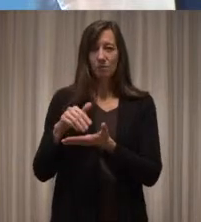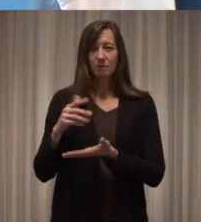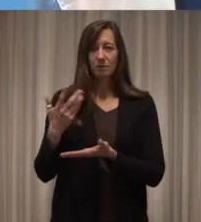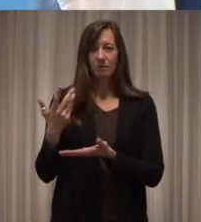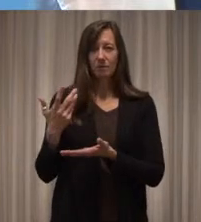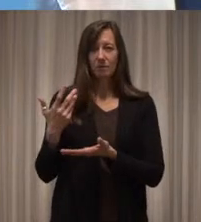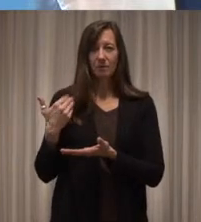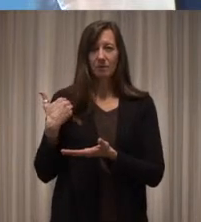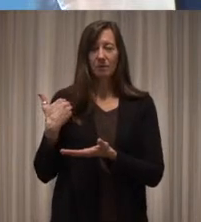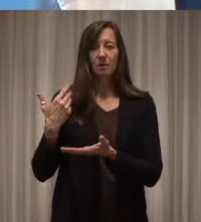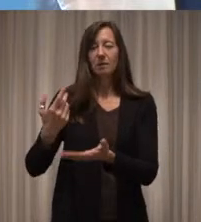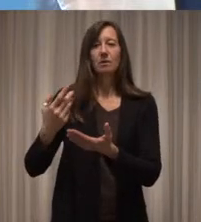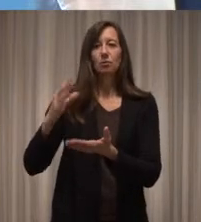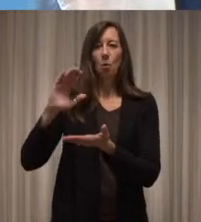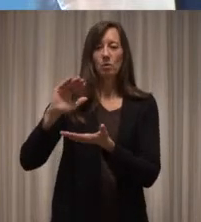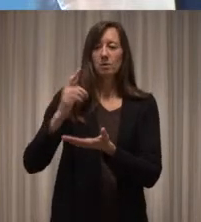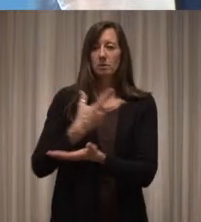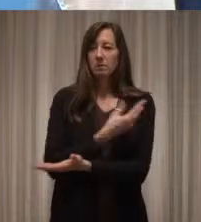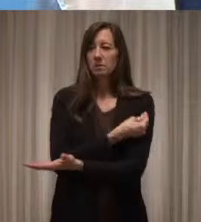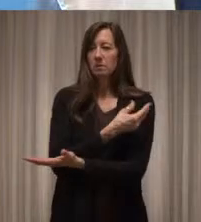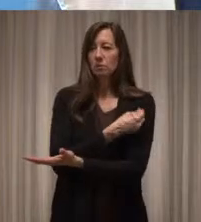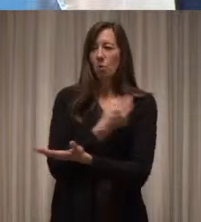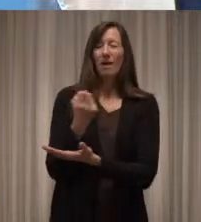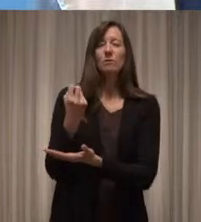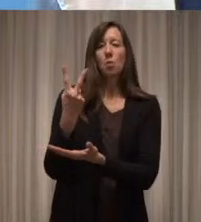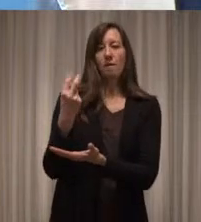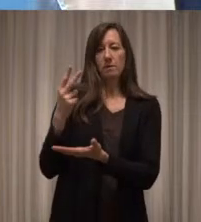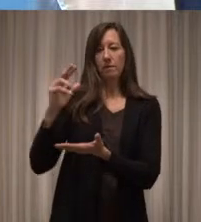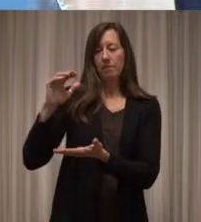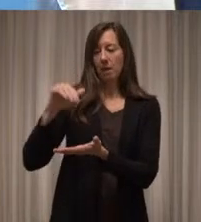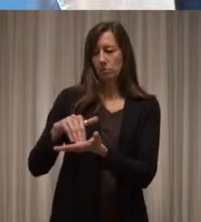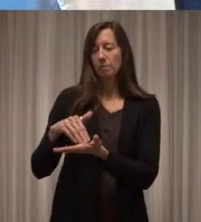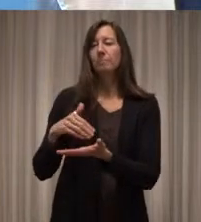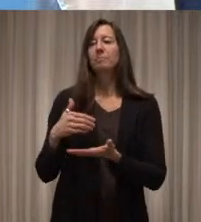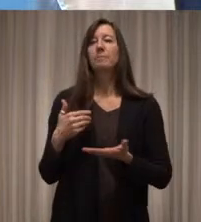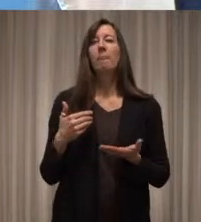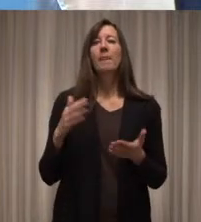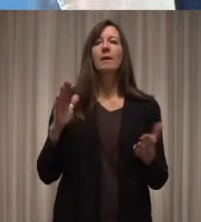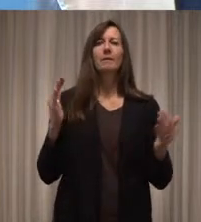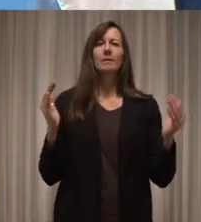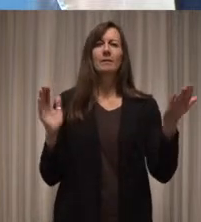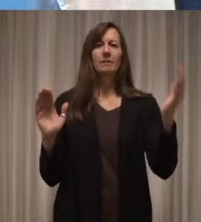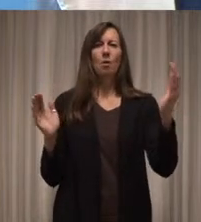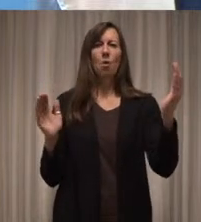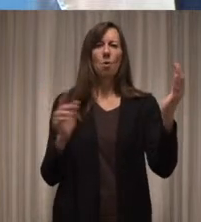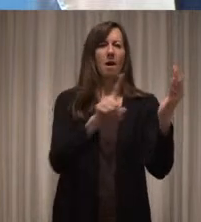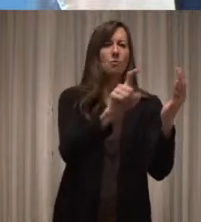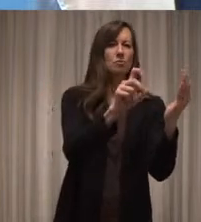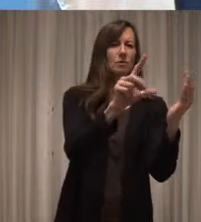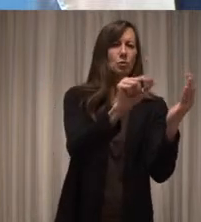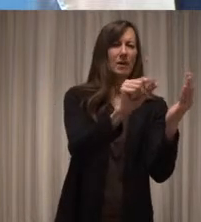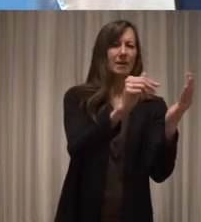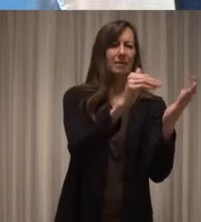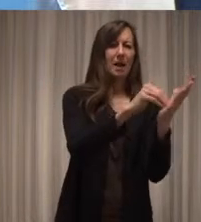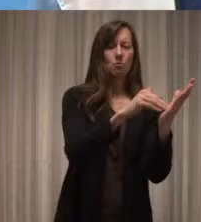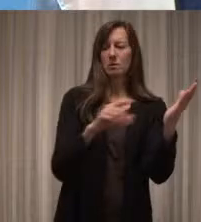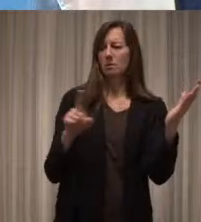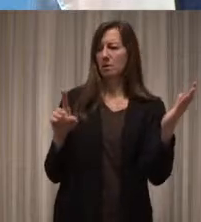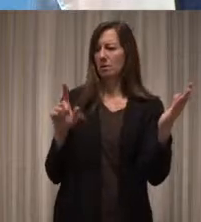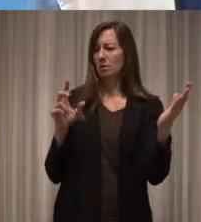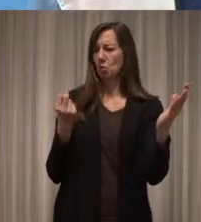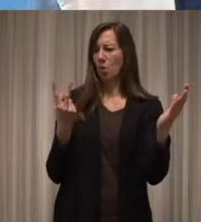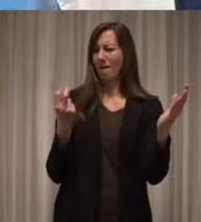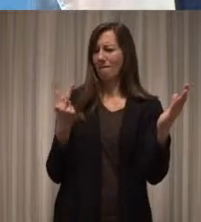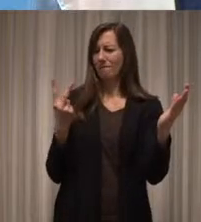process. So around or even less than 10% of the supply to meet the necessary